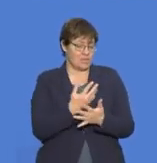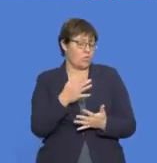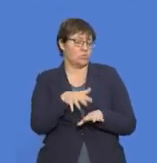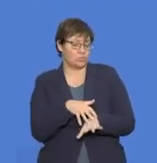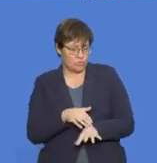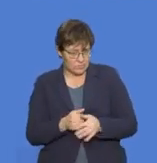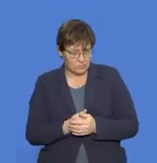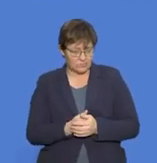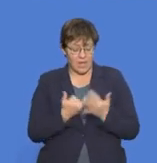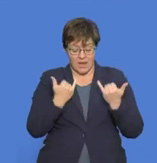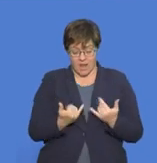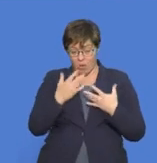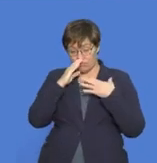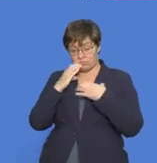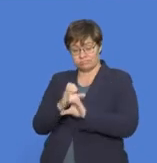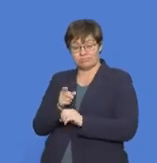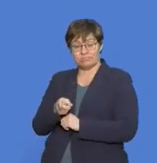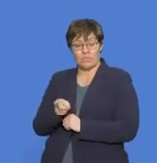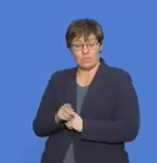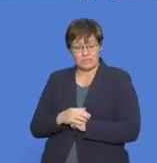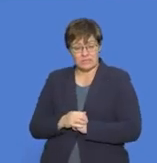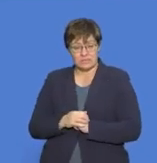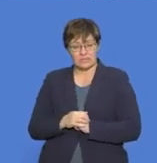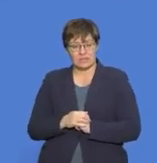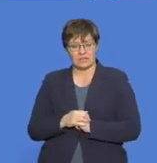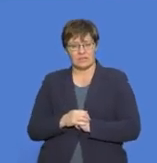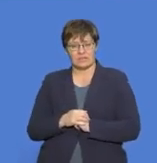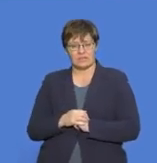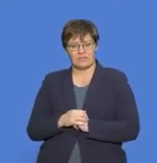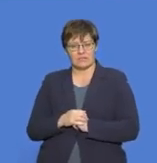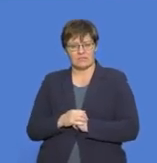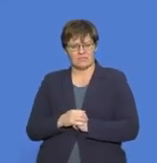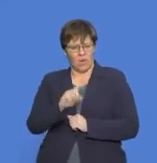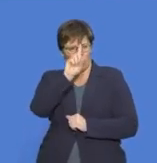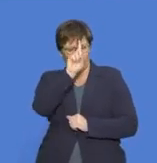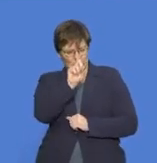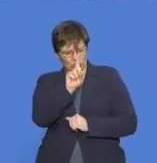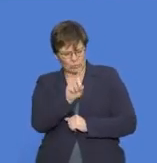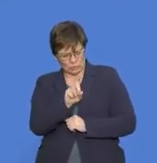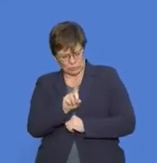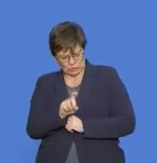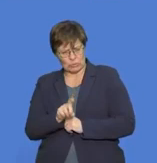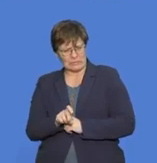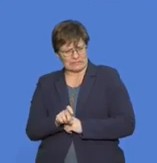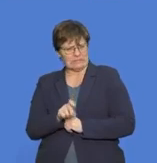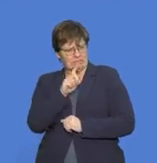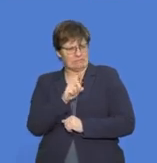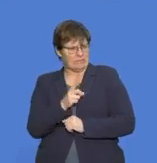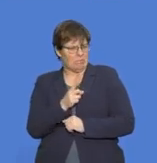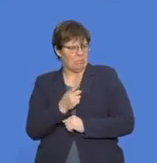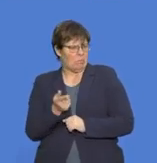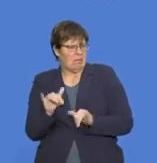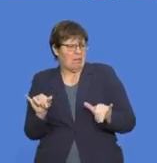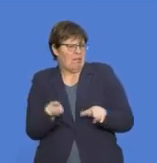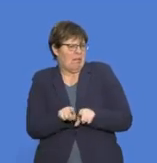What we're going to look at in this part of the lesson is how do they ask questions on this particular type of